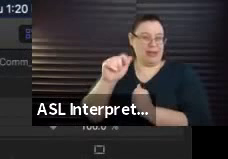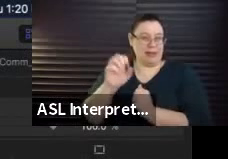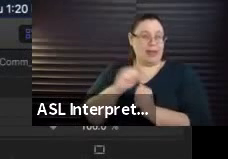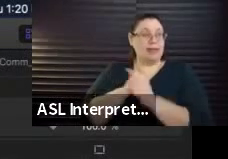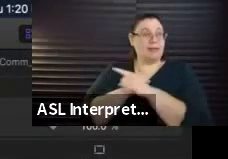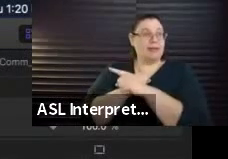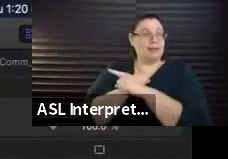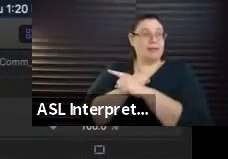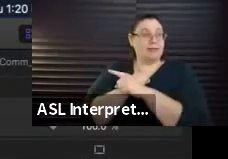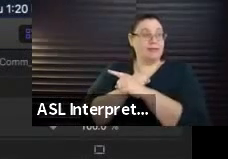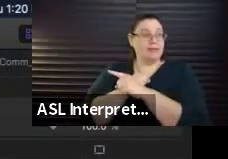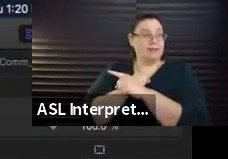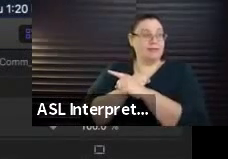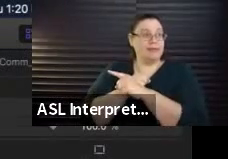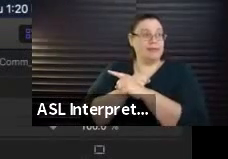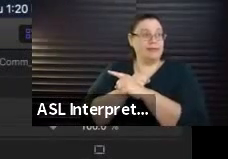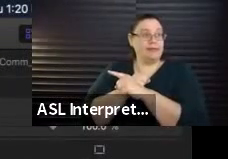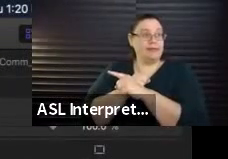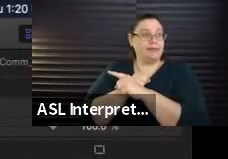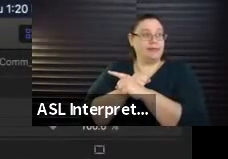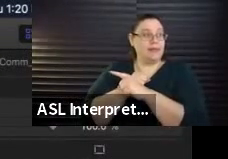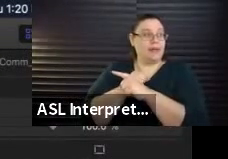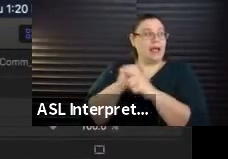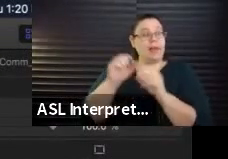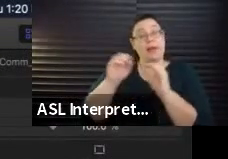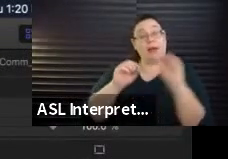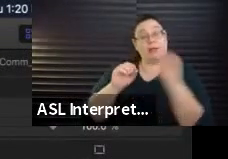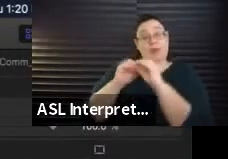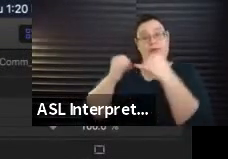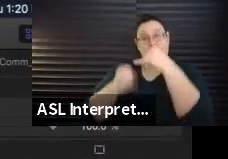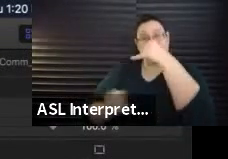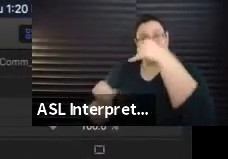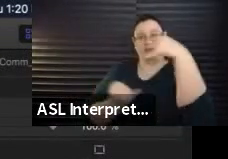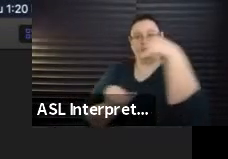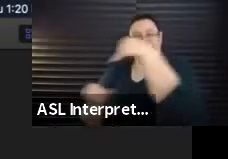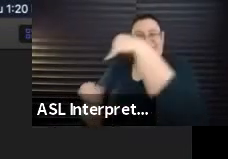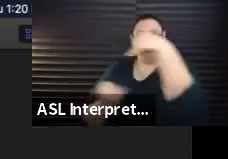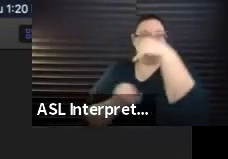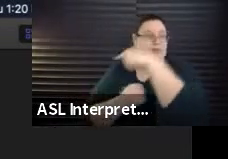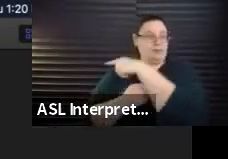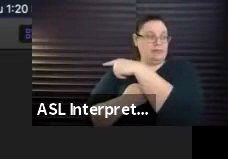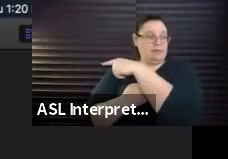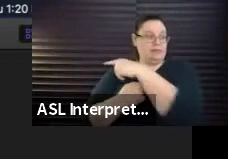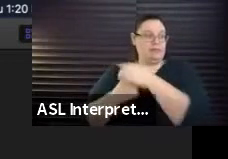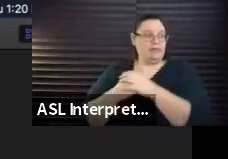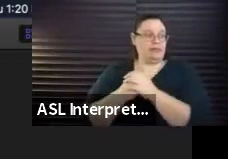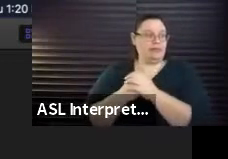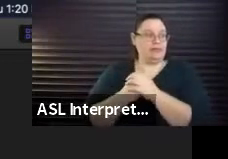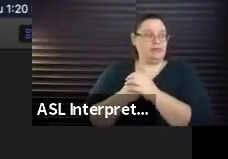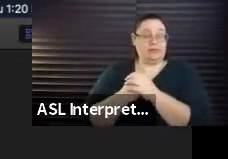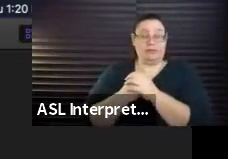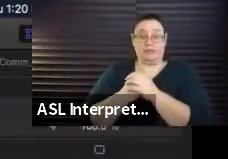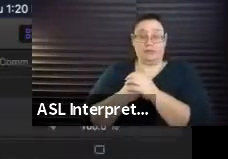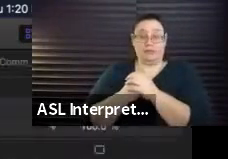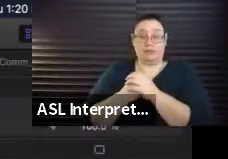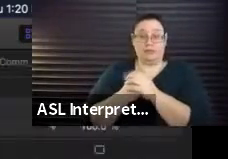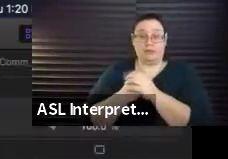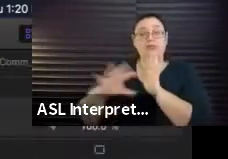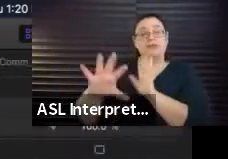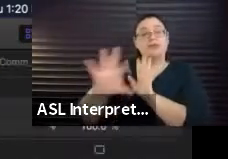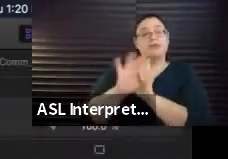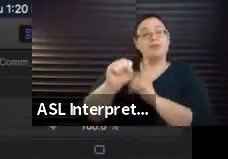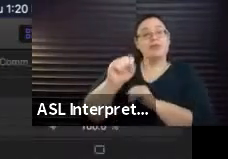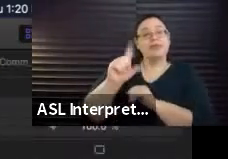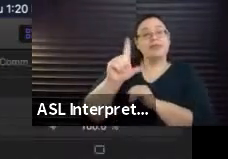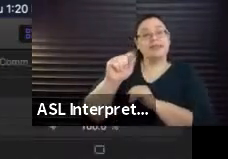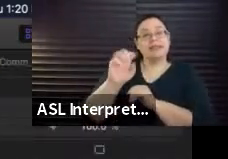to this drop down. Actually, I'm going to move my playhead over here. So I'm going to select my, my slate. I'm going to go